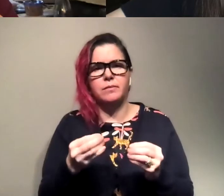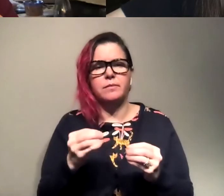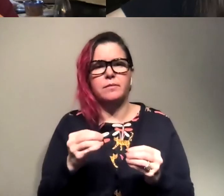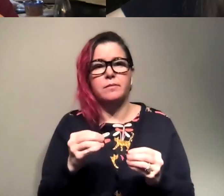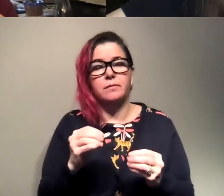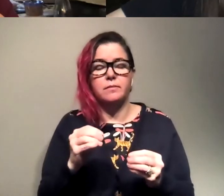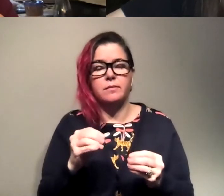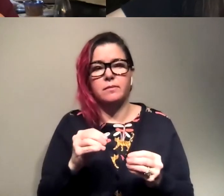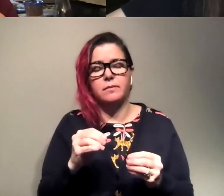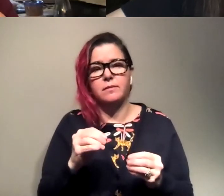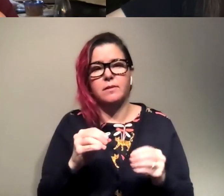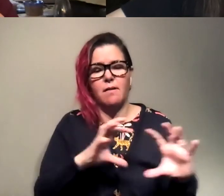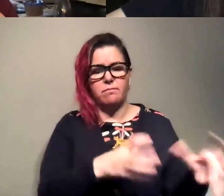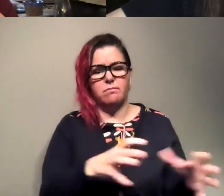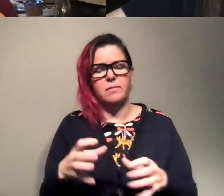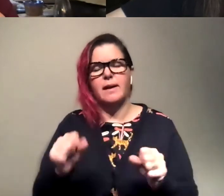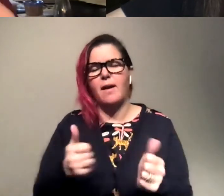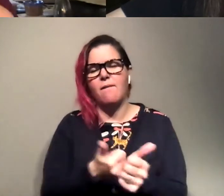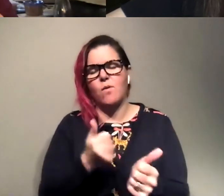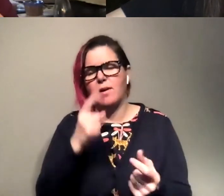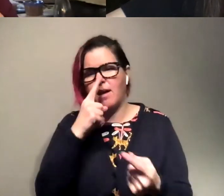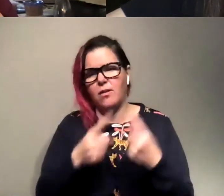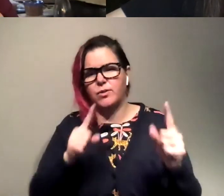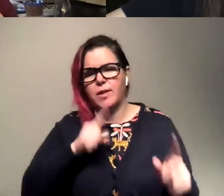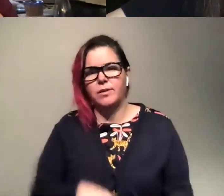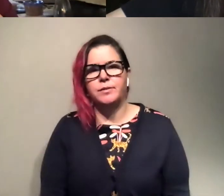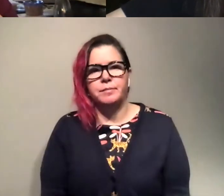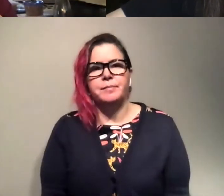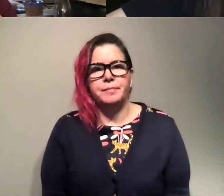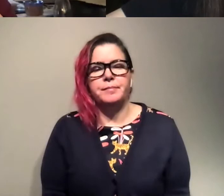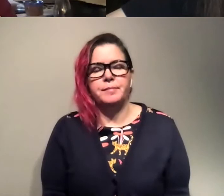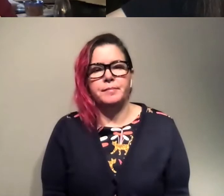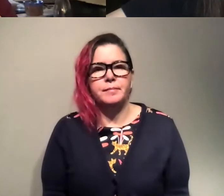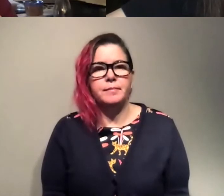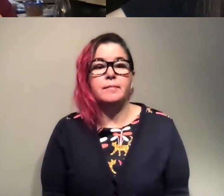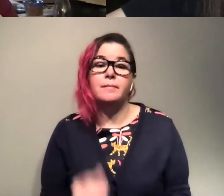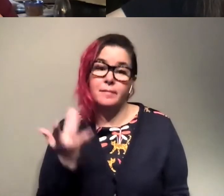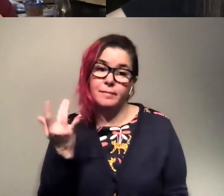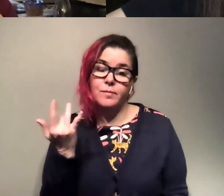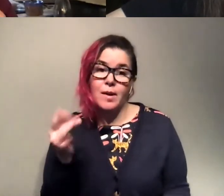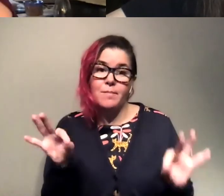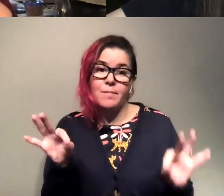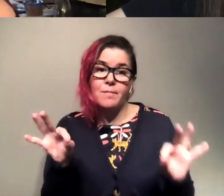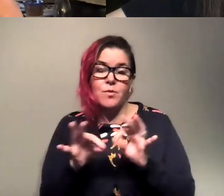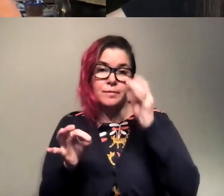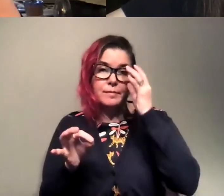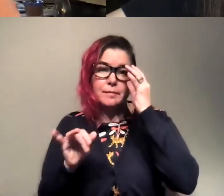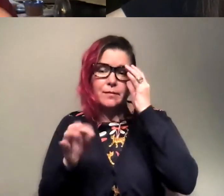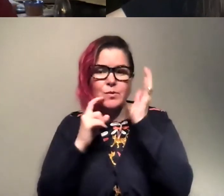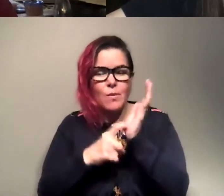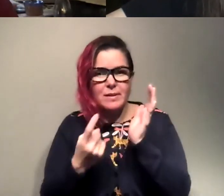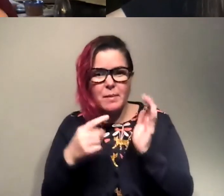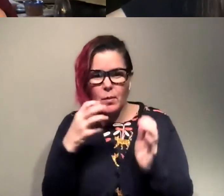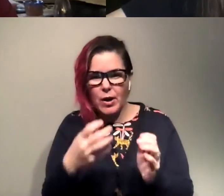toolkit for being able to avoid those things so that you wouldn't be having to take it. But that's why it's important to, if you notice anything weird